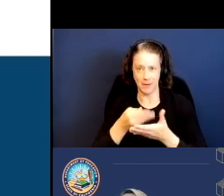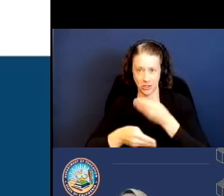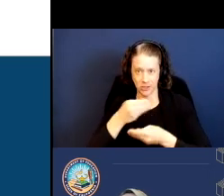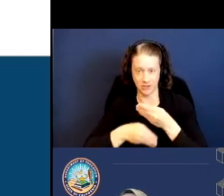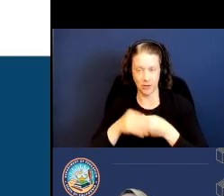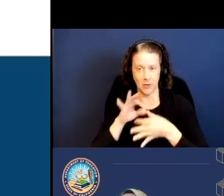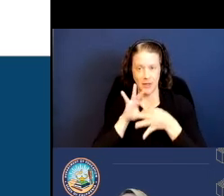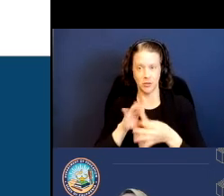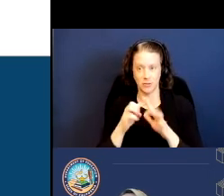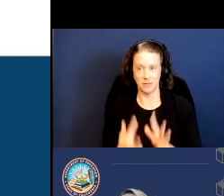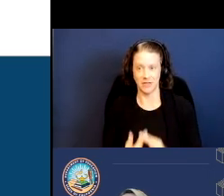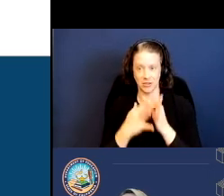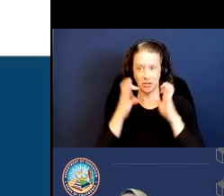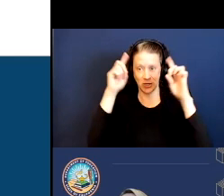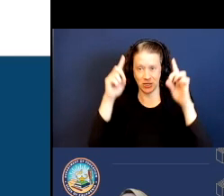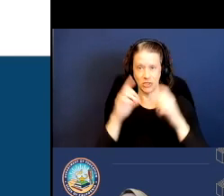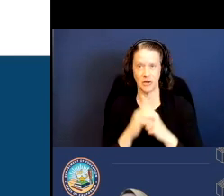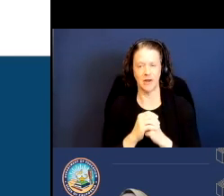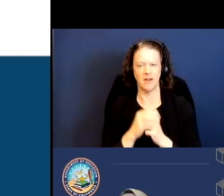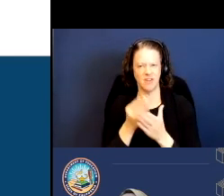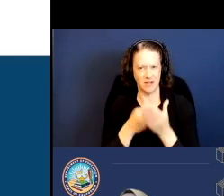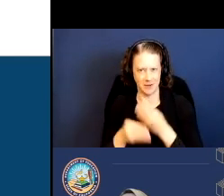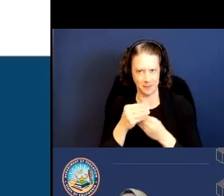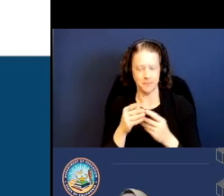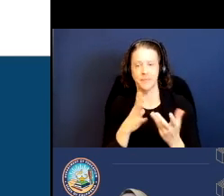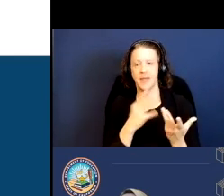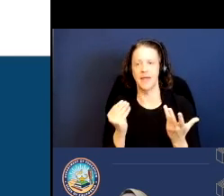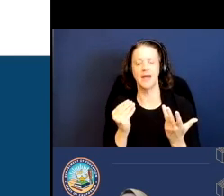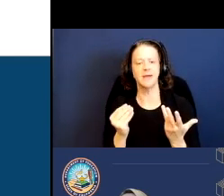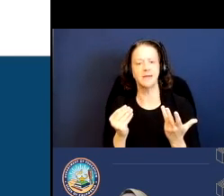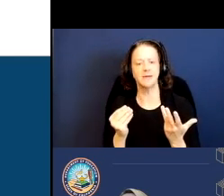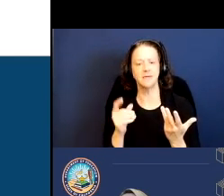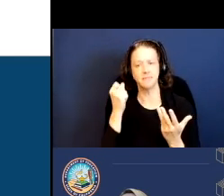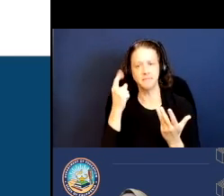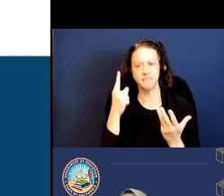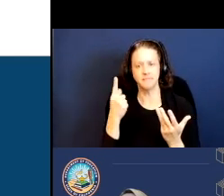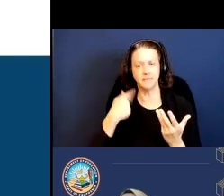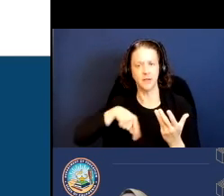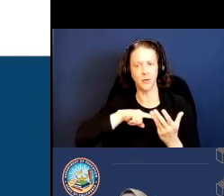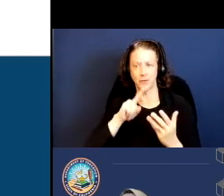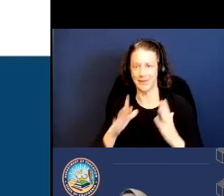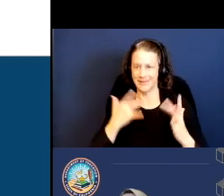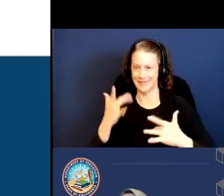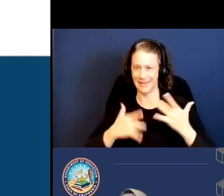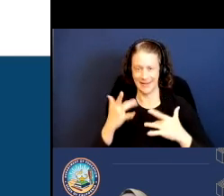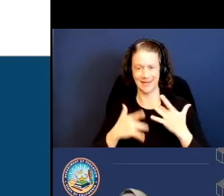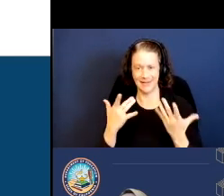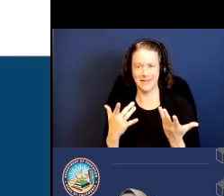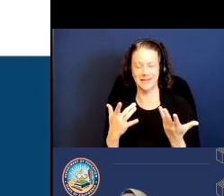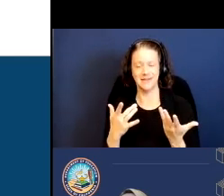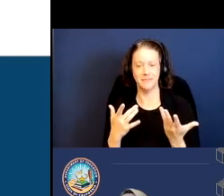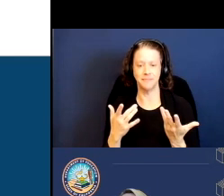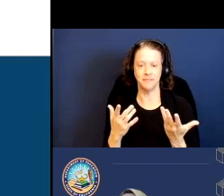it relates to special education funding. And, we are really excited that